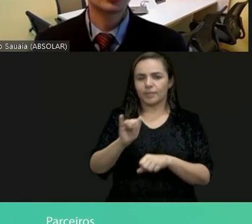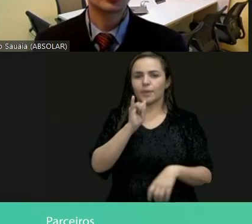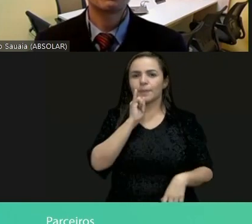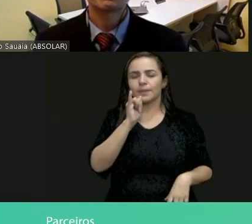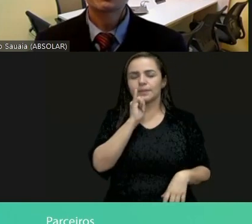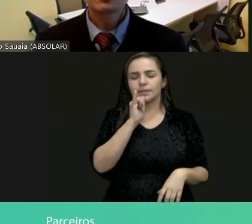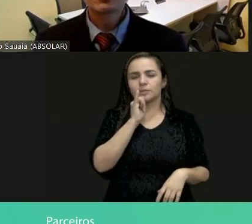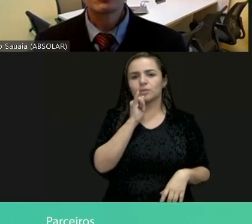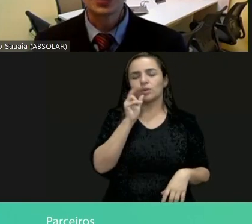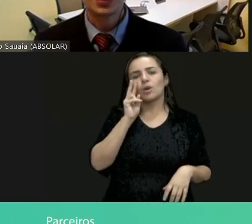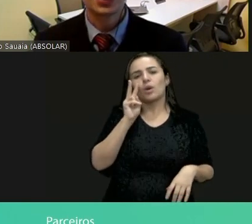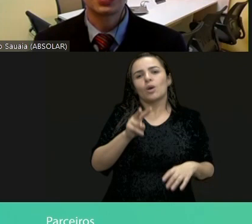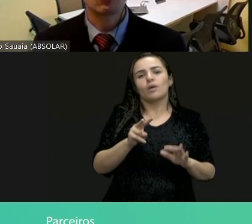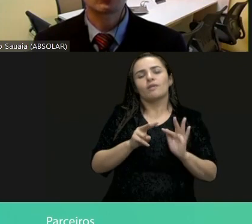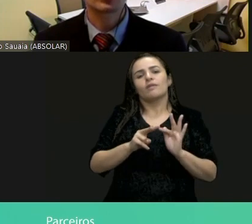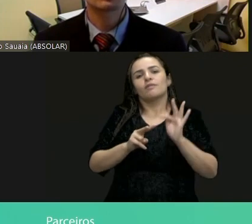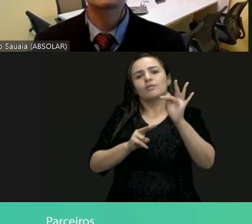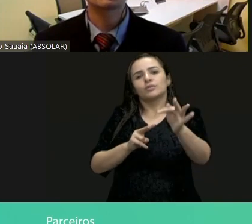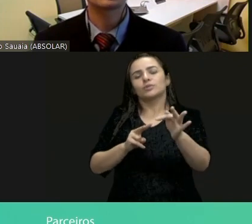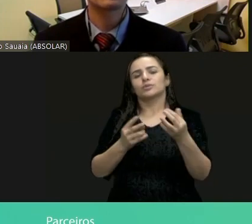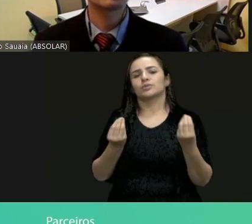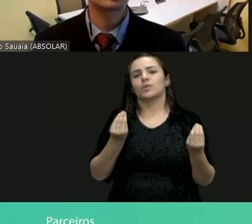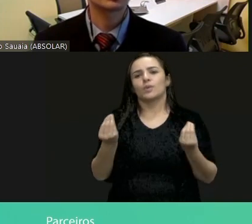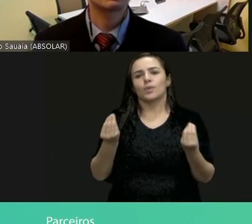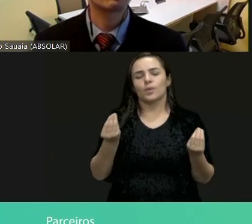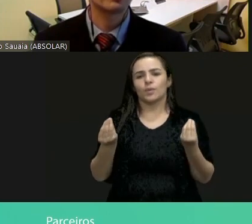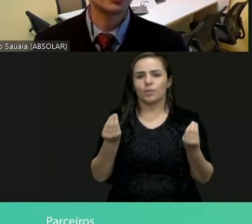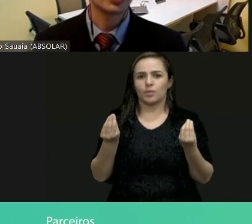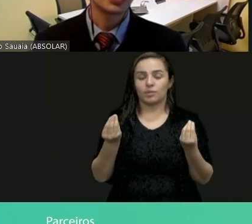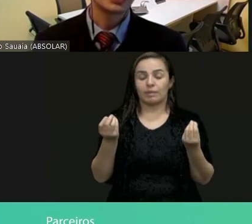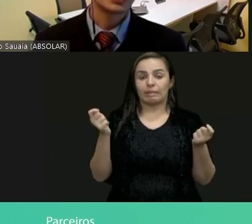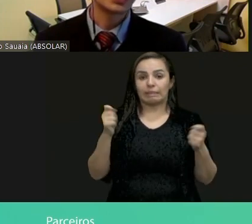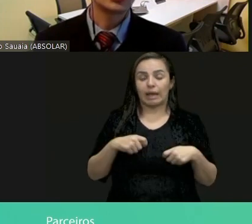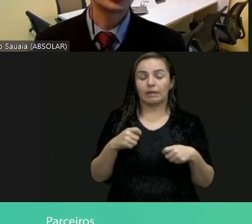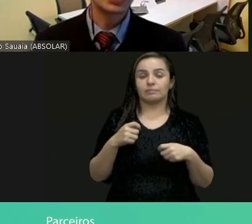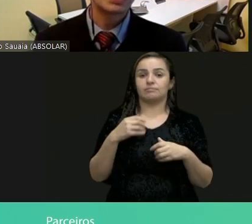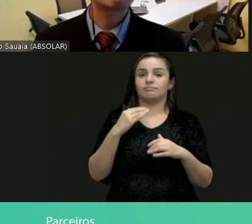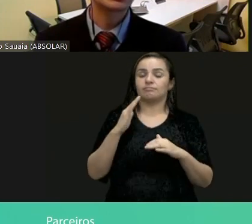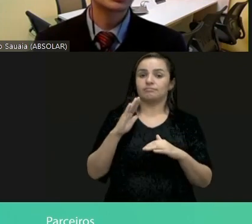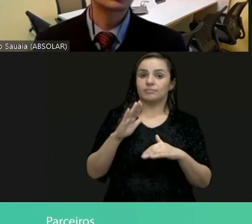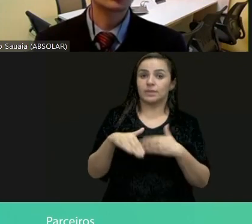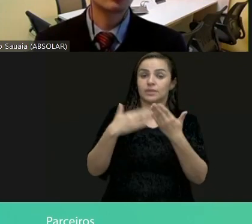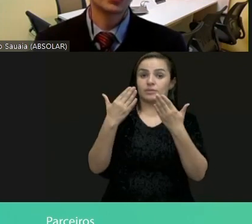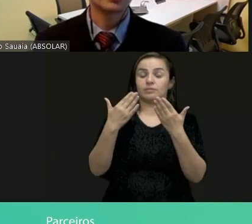And as we look forward and what we can develop,